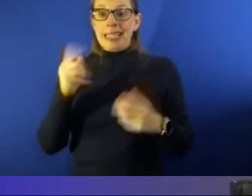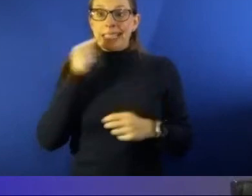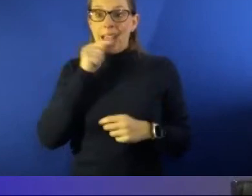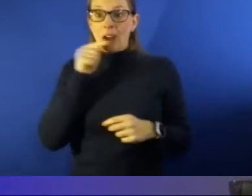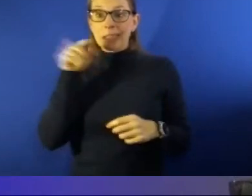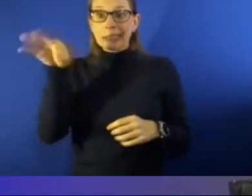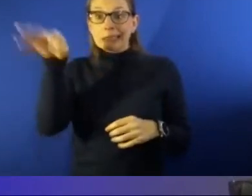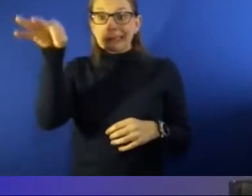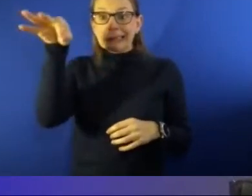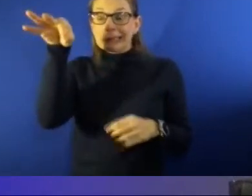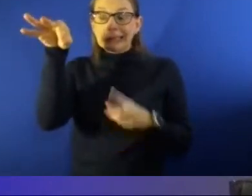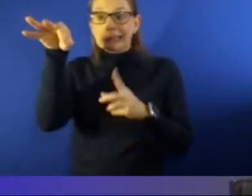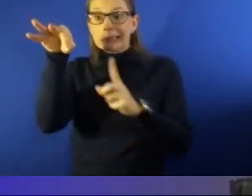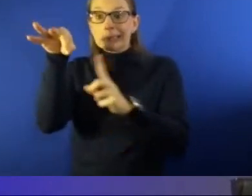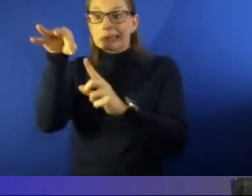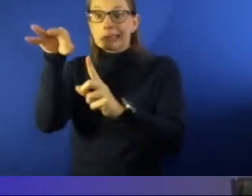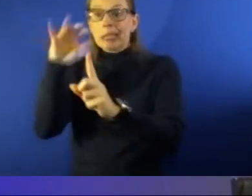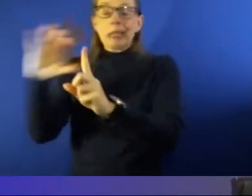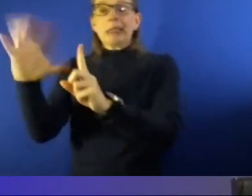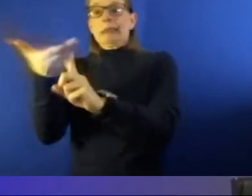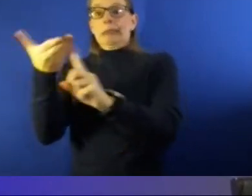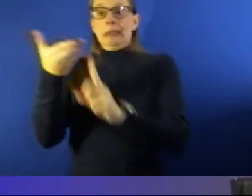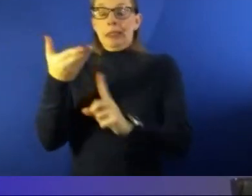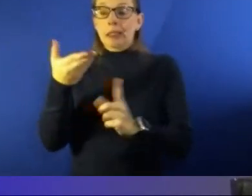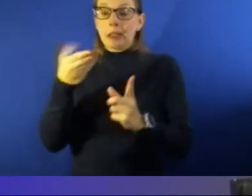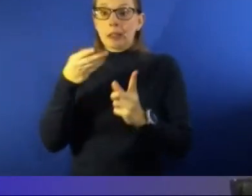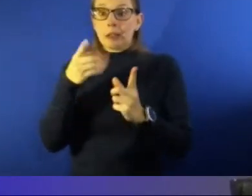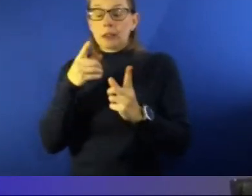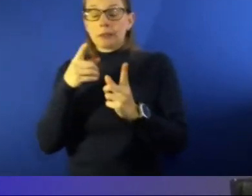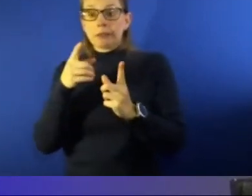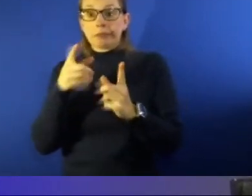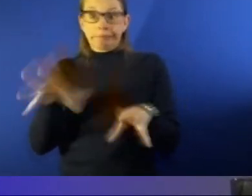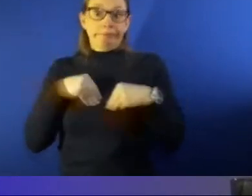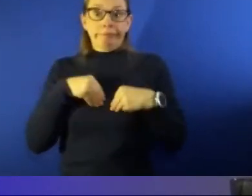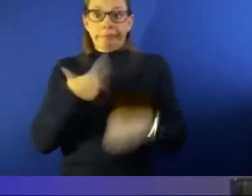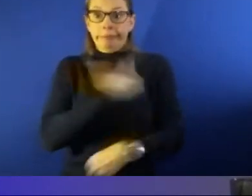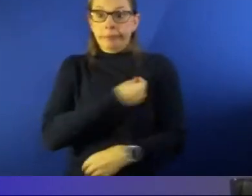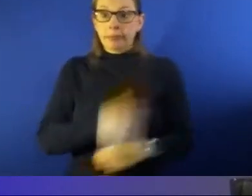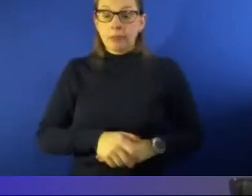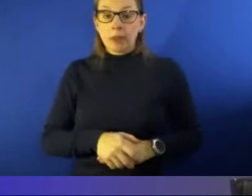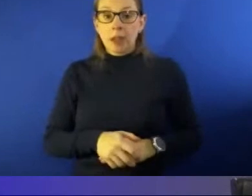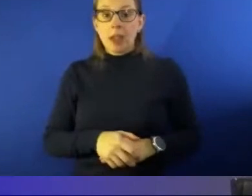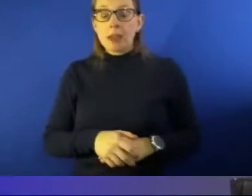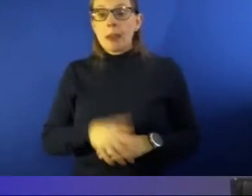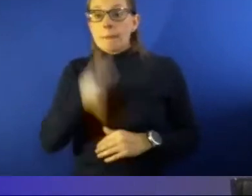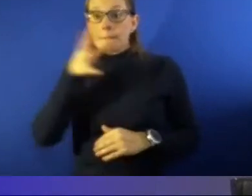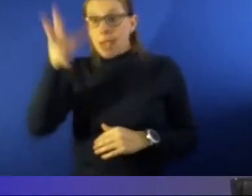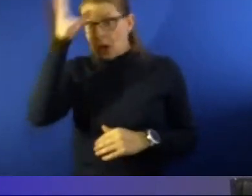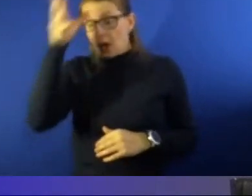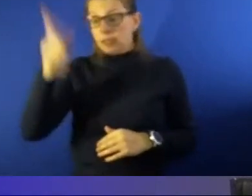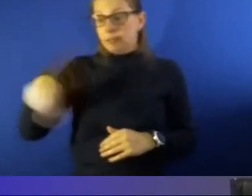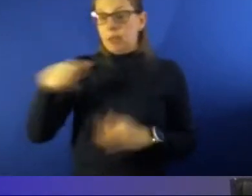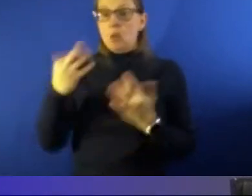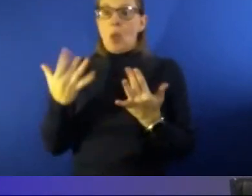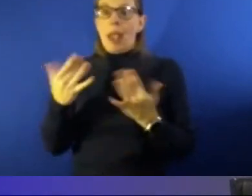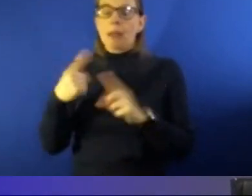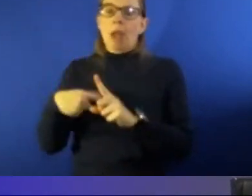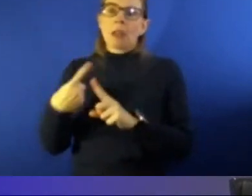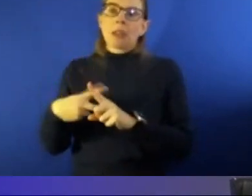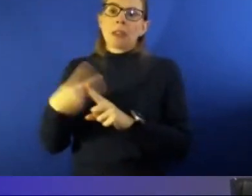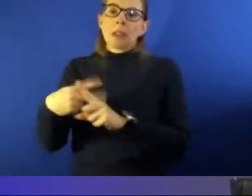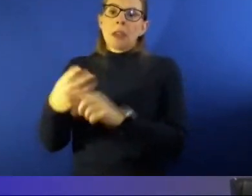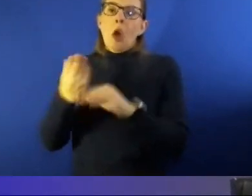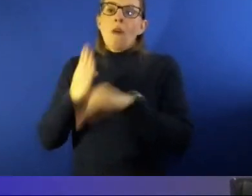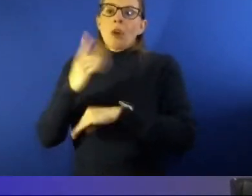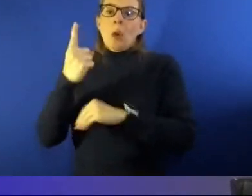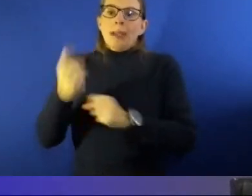get people, to incentivize them to get vaccinated. We're going to see a big rush with those parents who have been waiting months and over a year to get